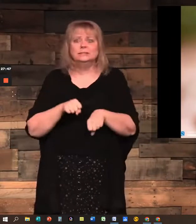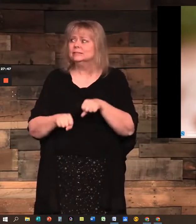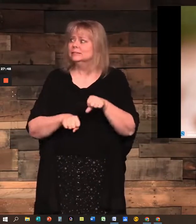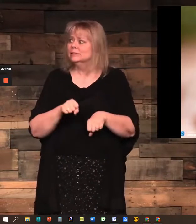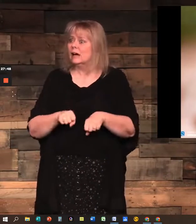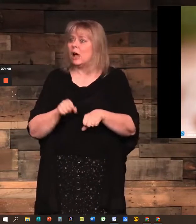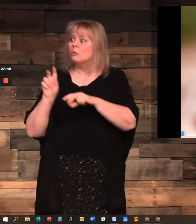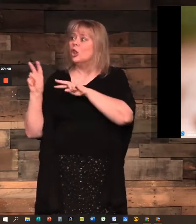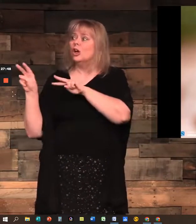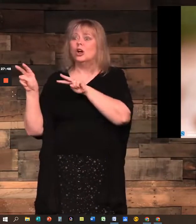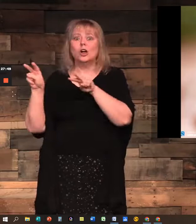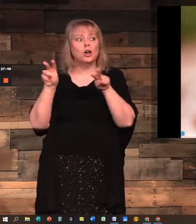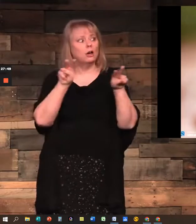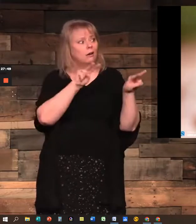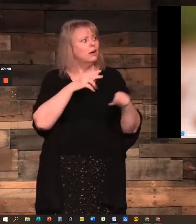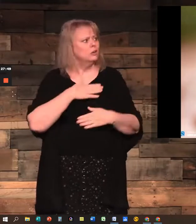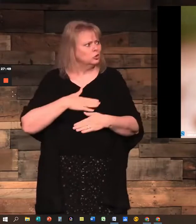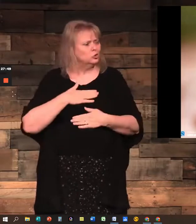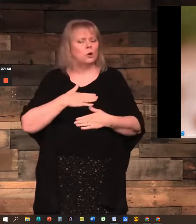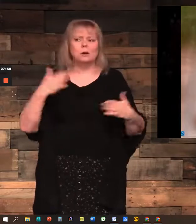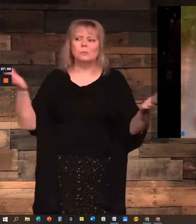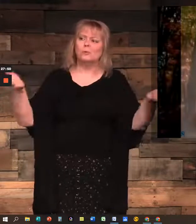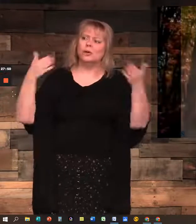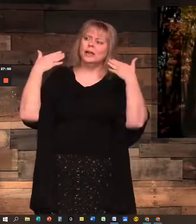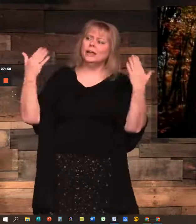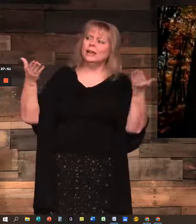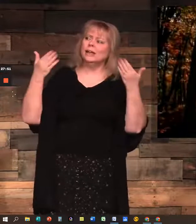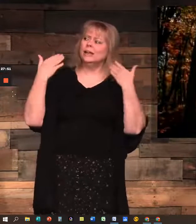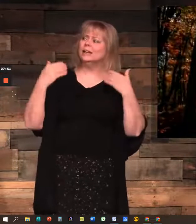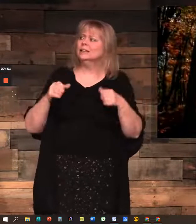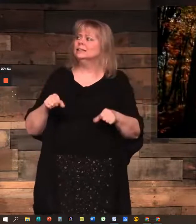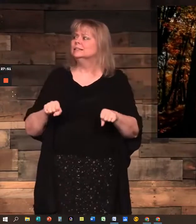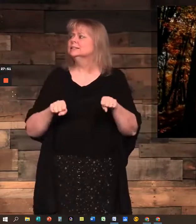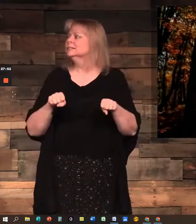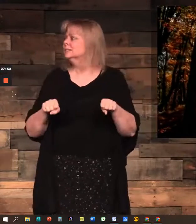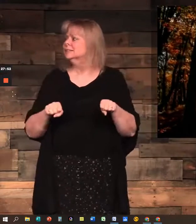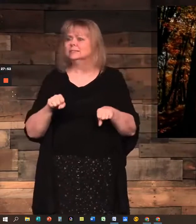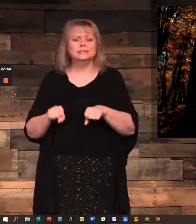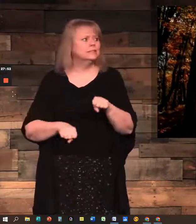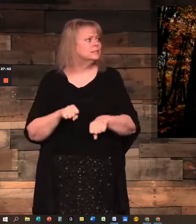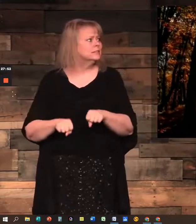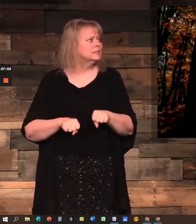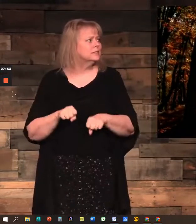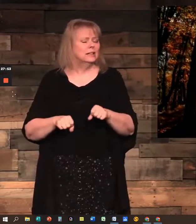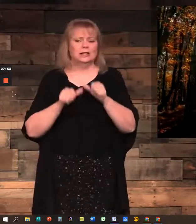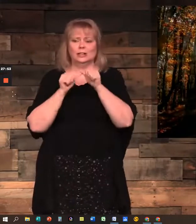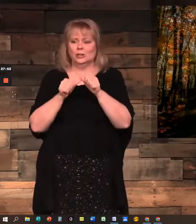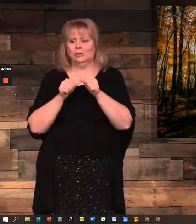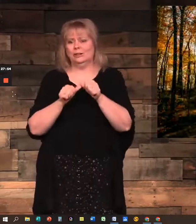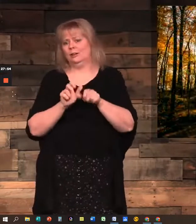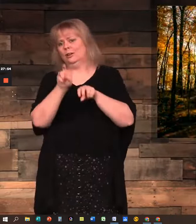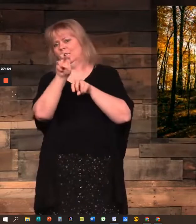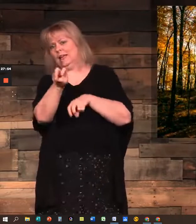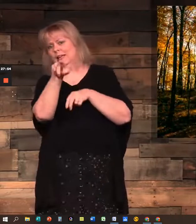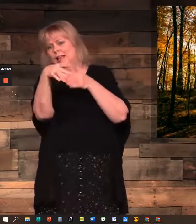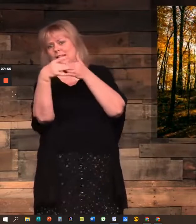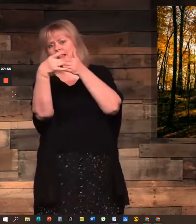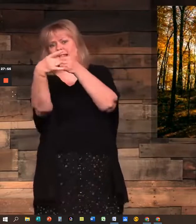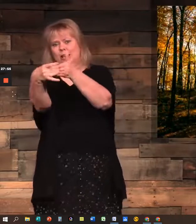and the cool breeze on my face with my delightful constant companion, Christ Jesus.